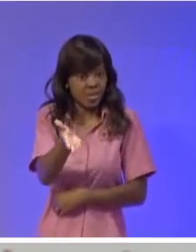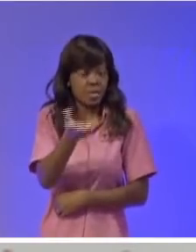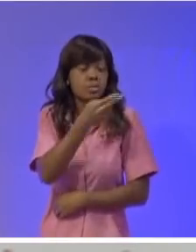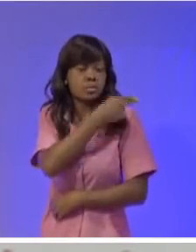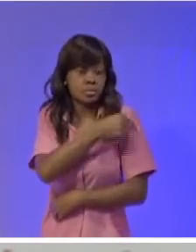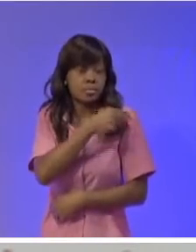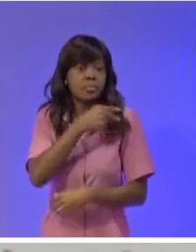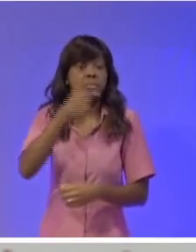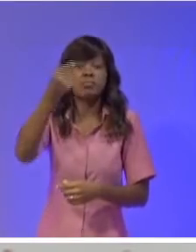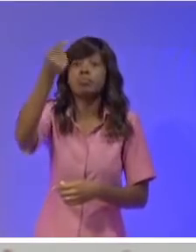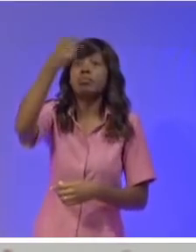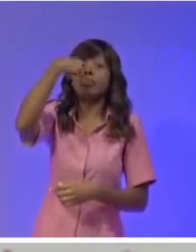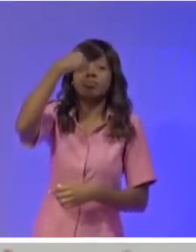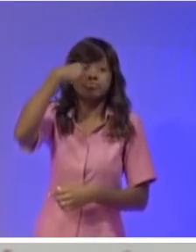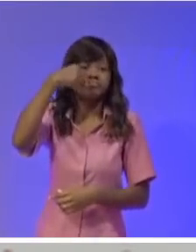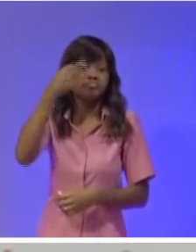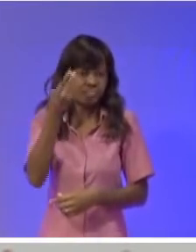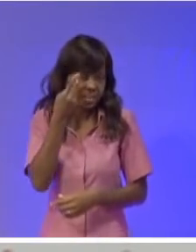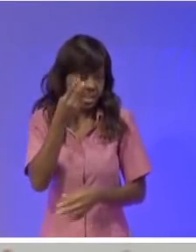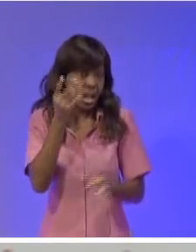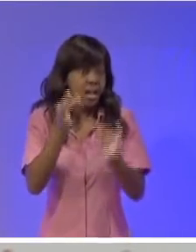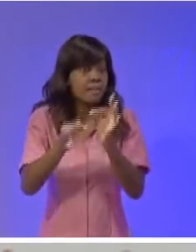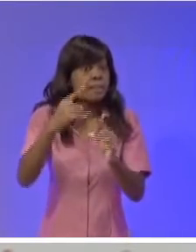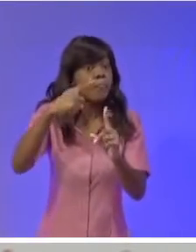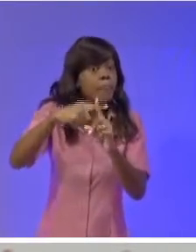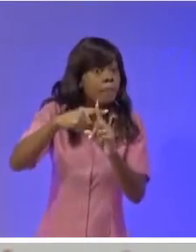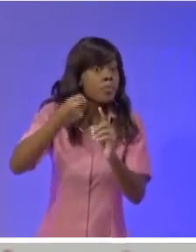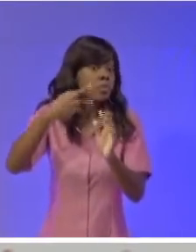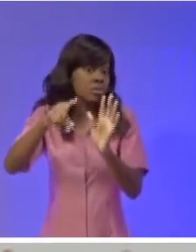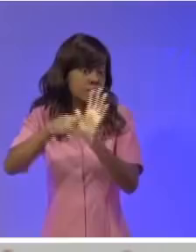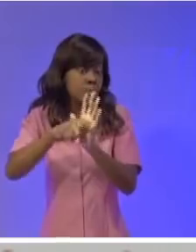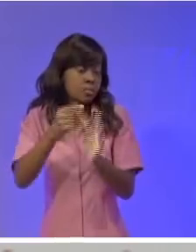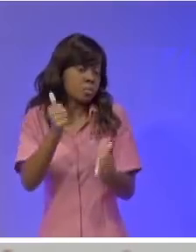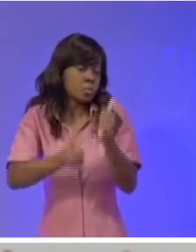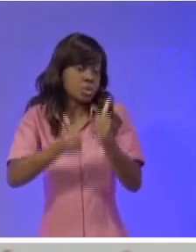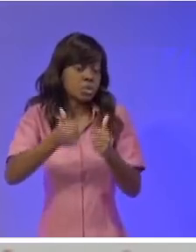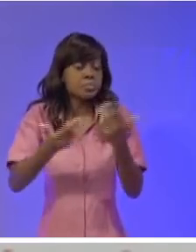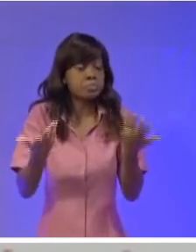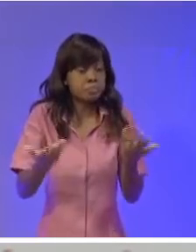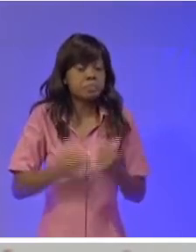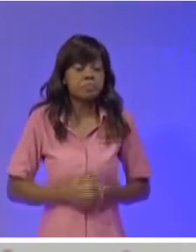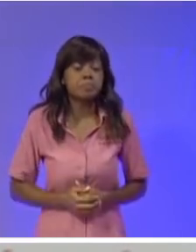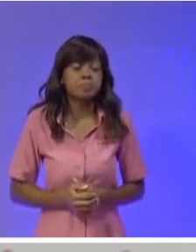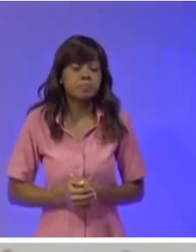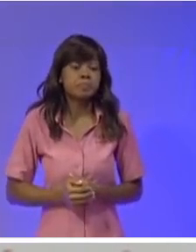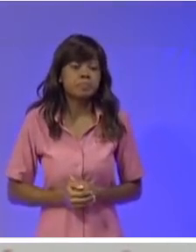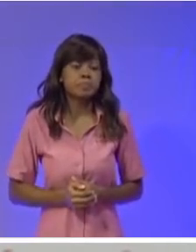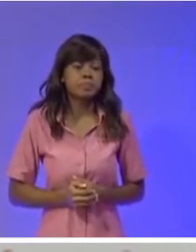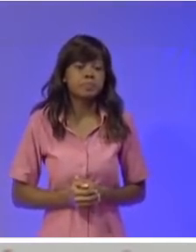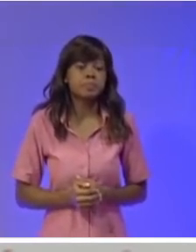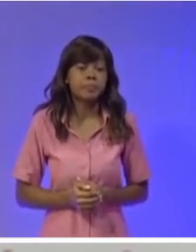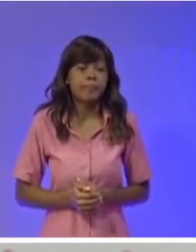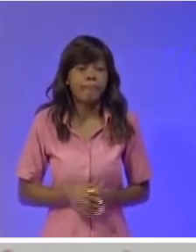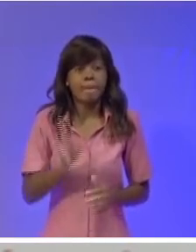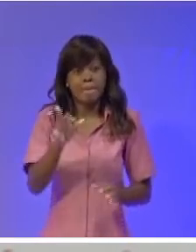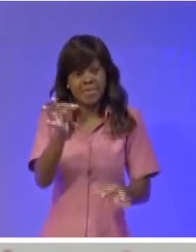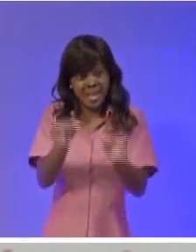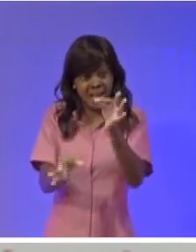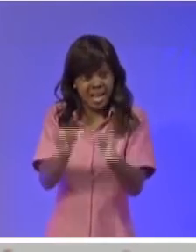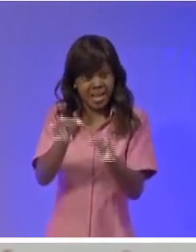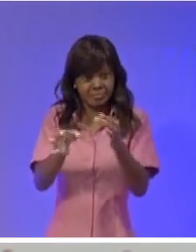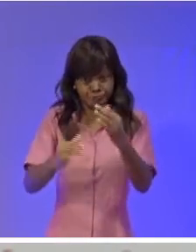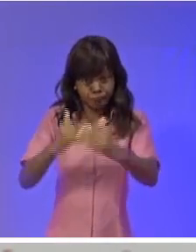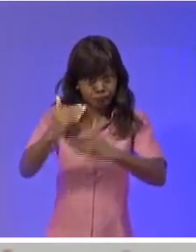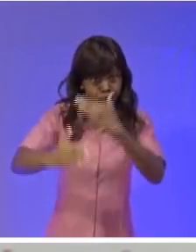count those as persons that would have died as having a positive swab at the time of death. So those are the broad categories that